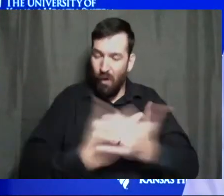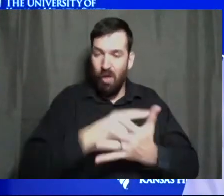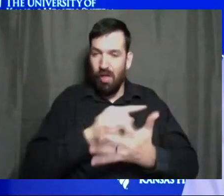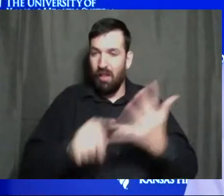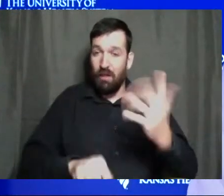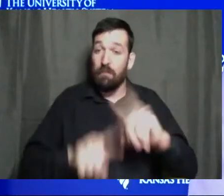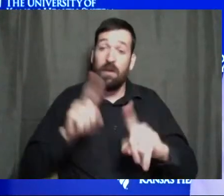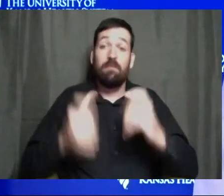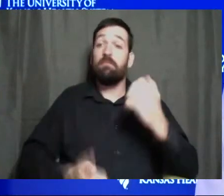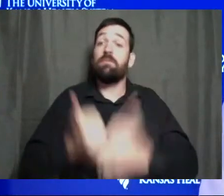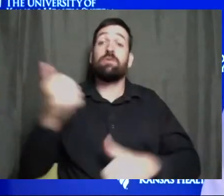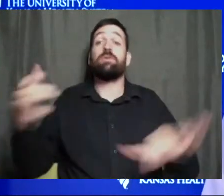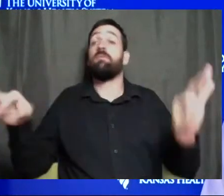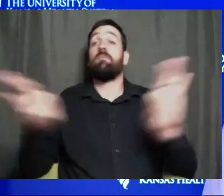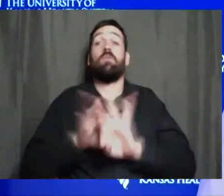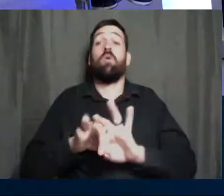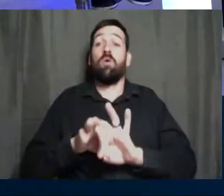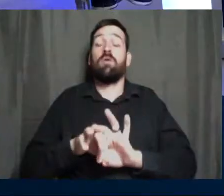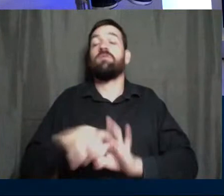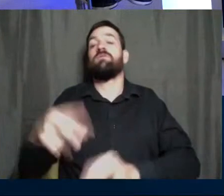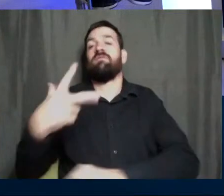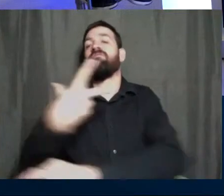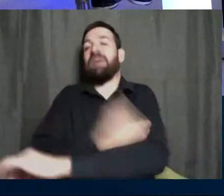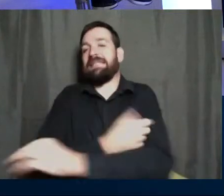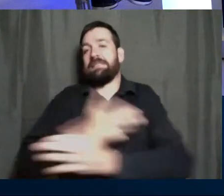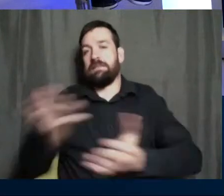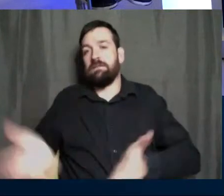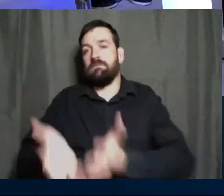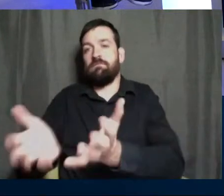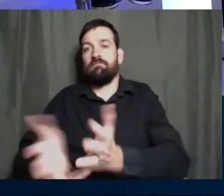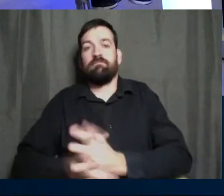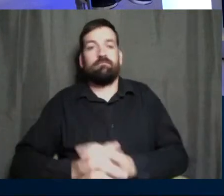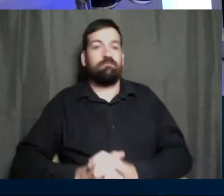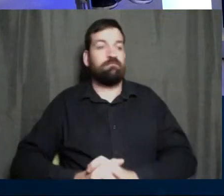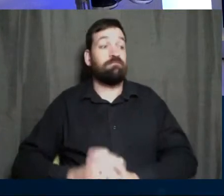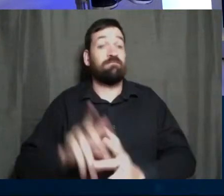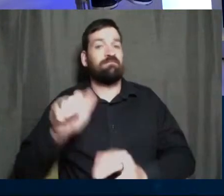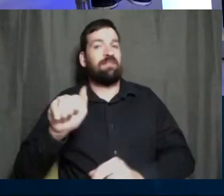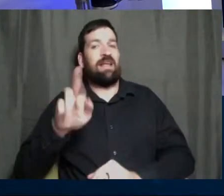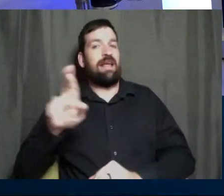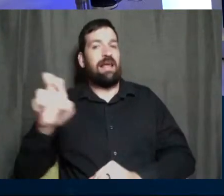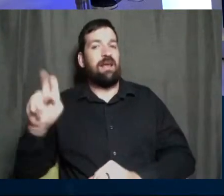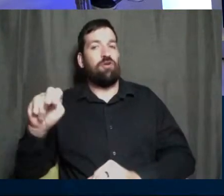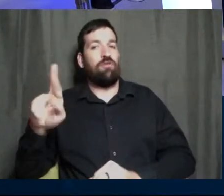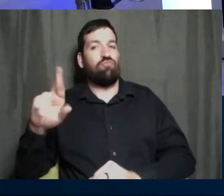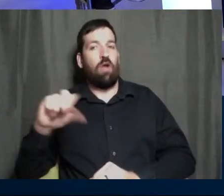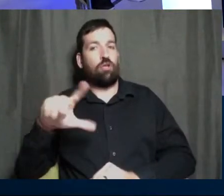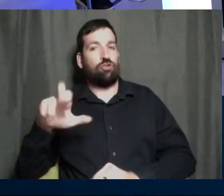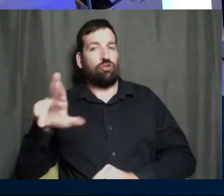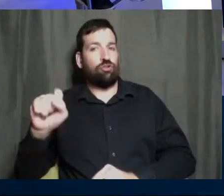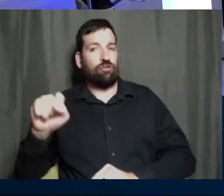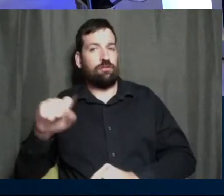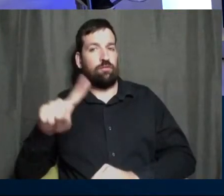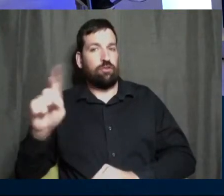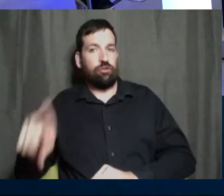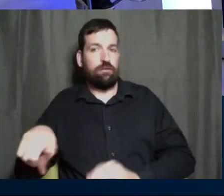to be promoting vaccination. All right, here comes the Aaron Rodgers question. Yeah. Everybody hunker down. Okay, so can any or all the waiting for this one. doctors